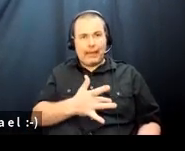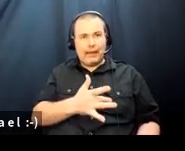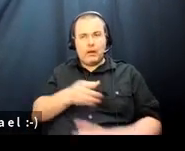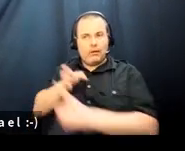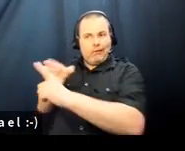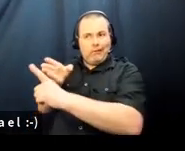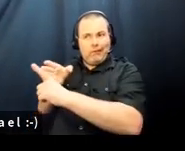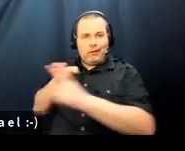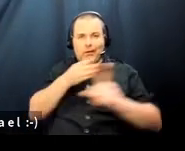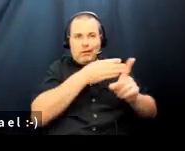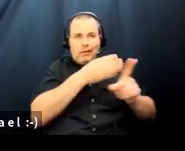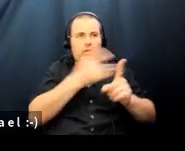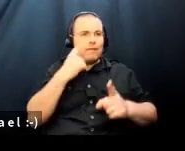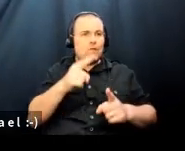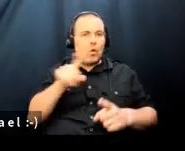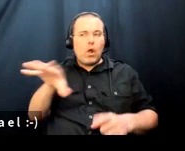direction.